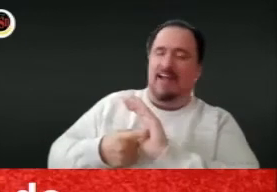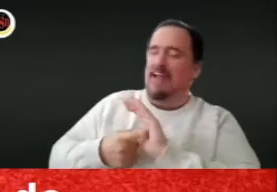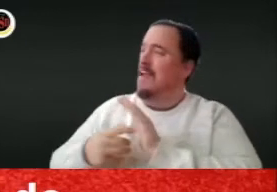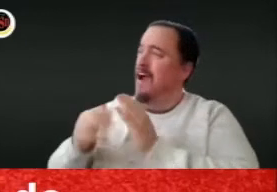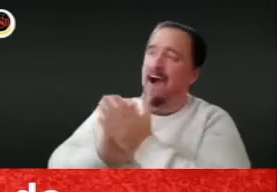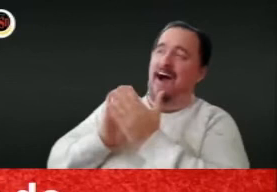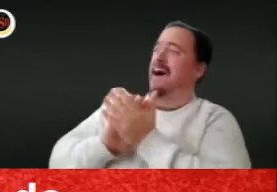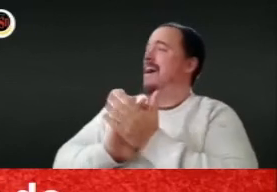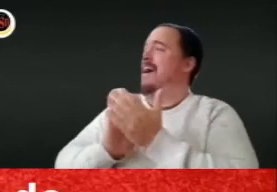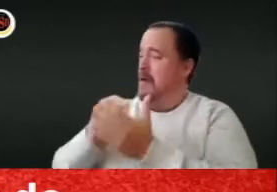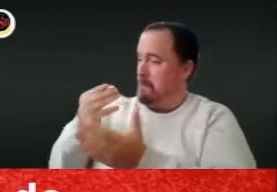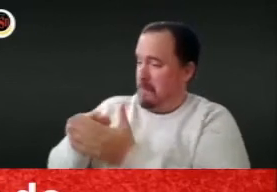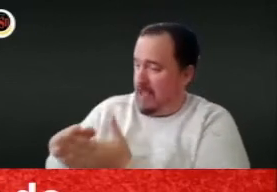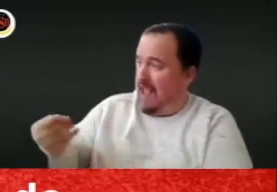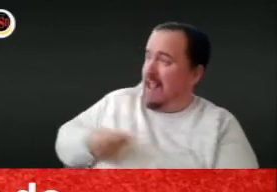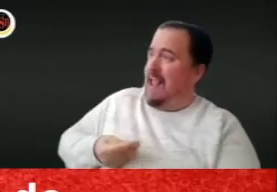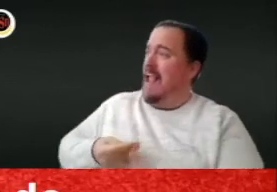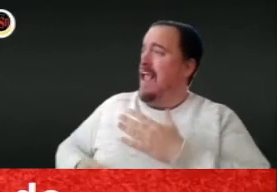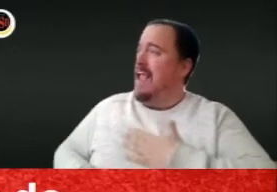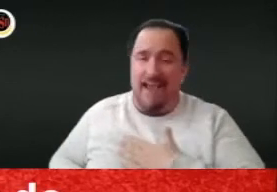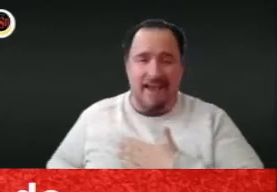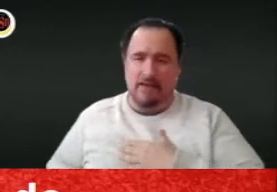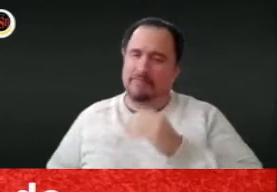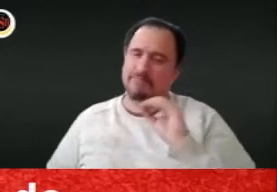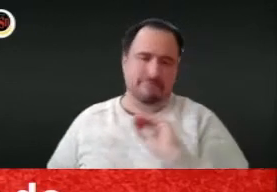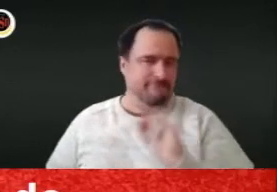us recognize